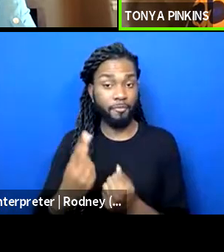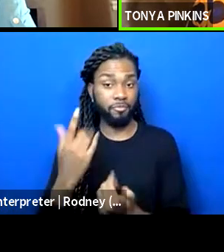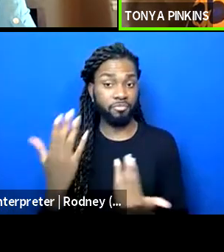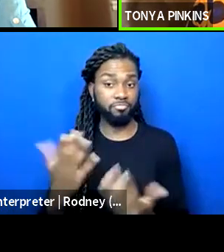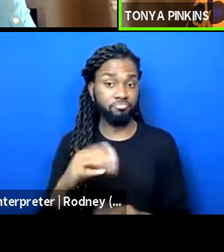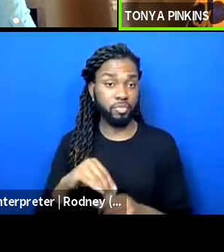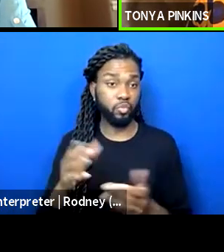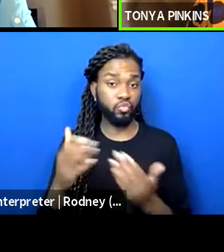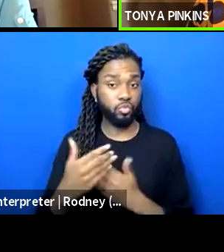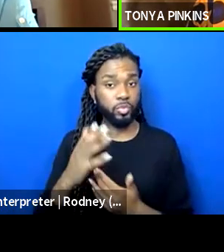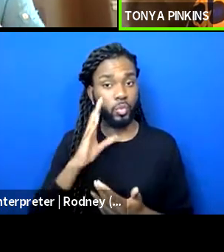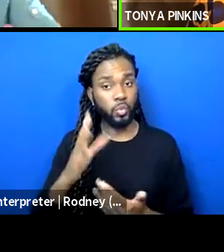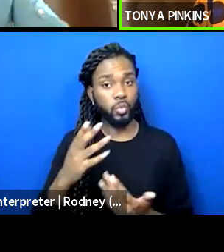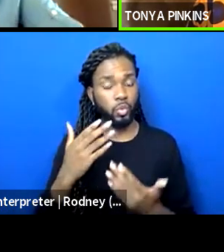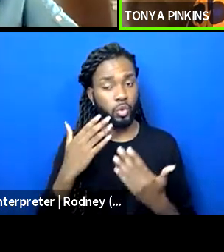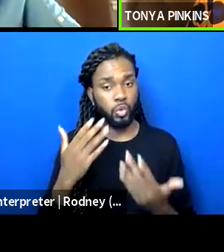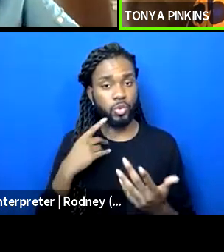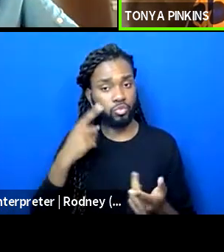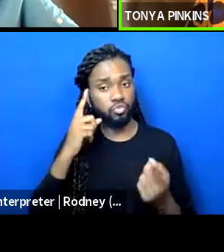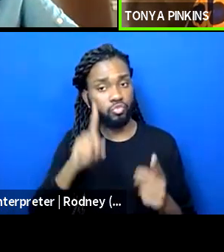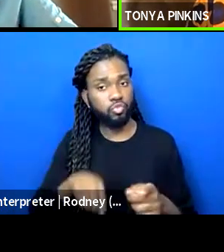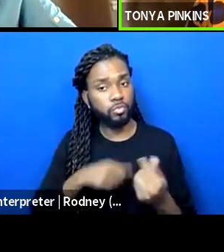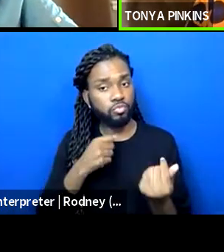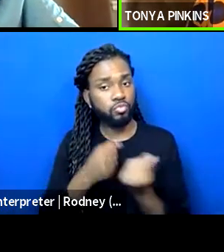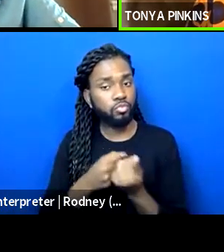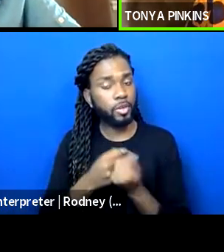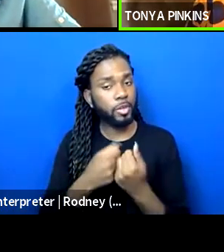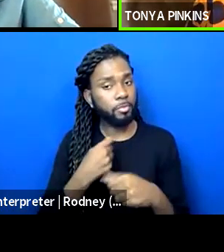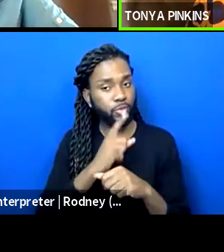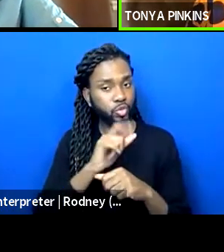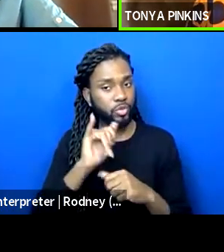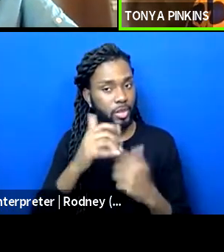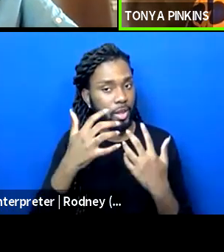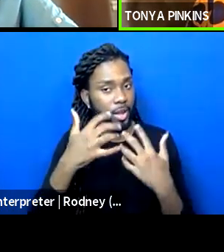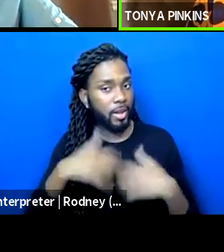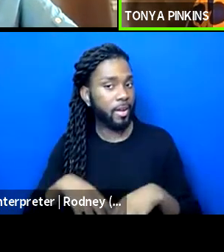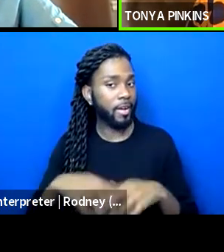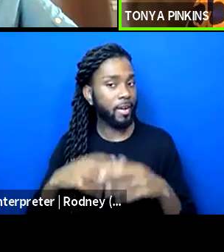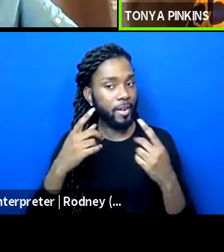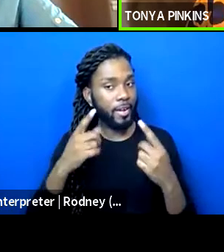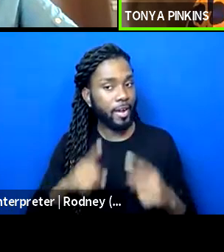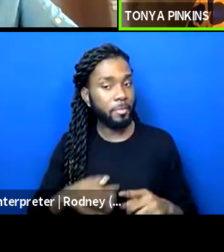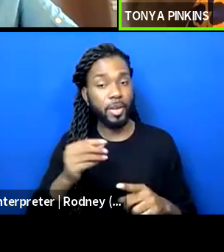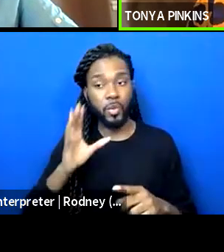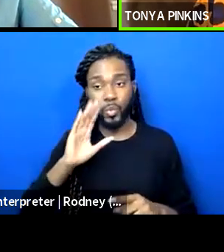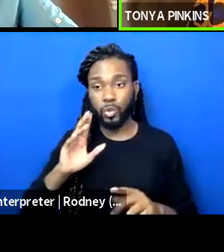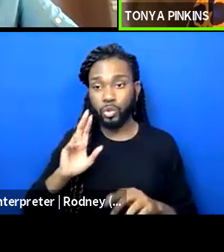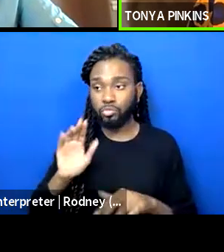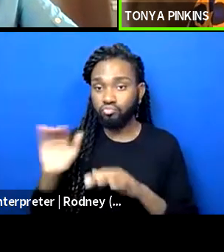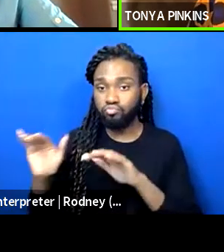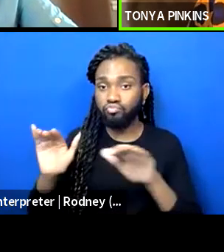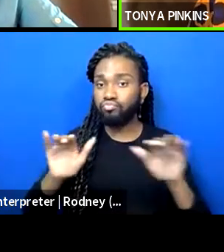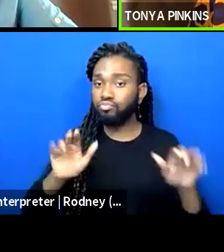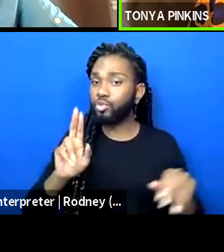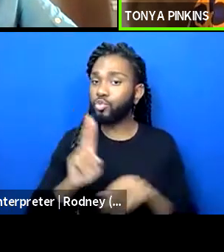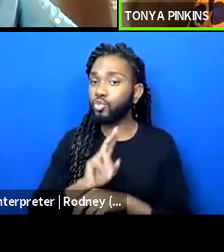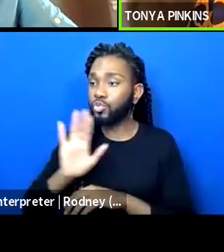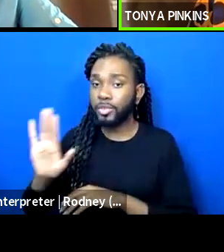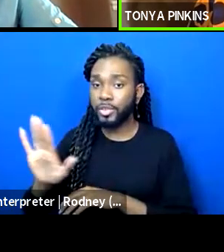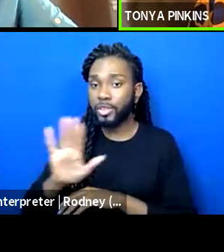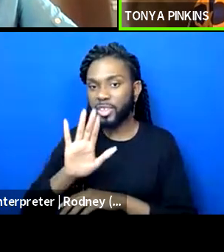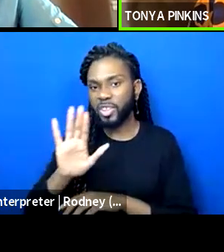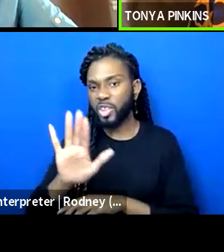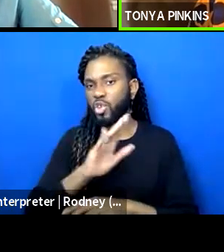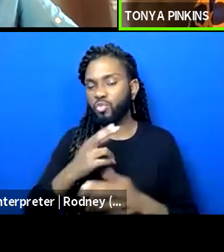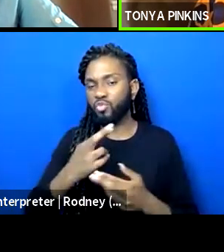is going to stand in agreement and making that happen, and going to use their resources to connect out the waves